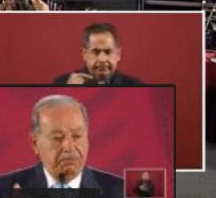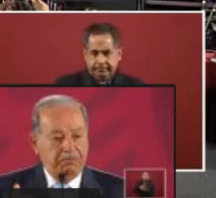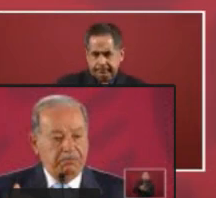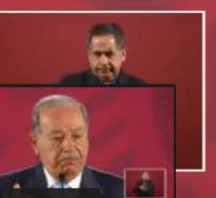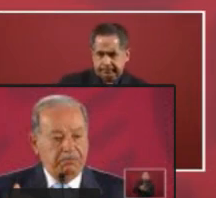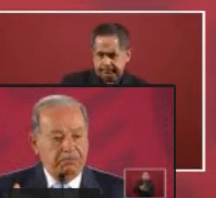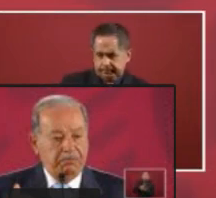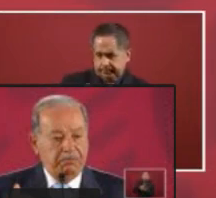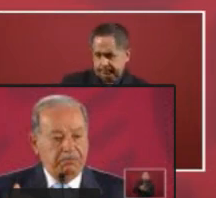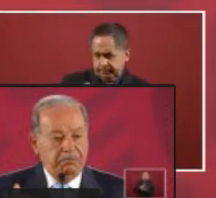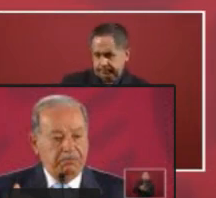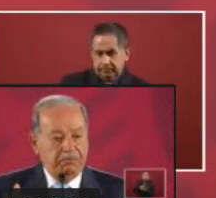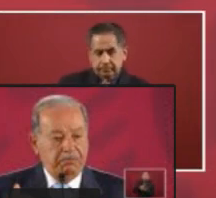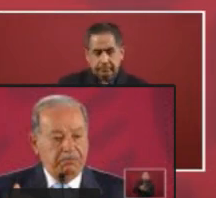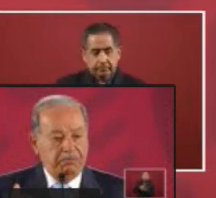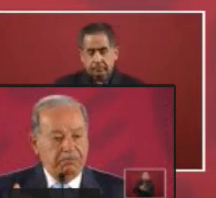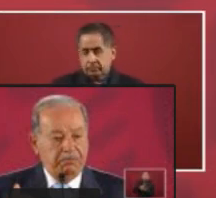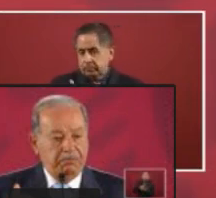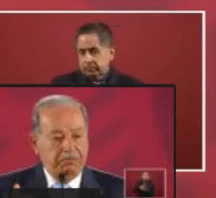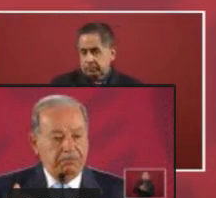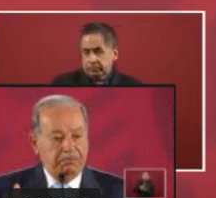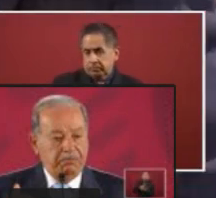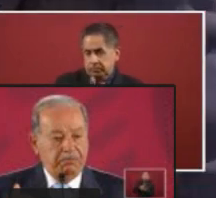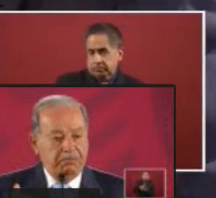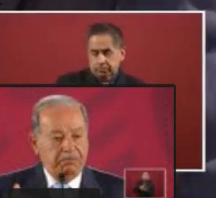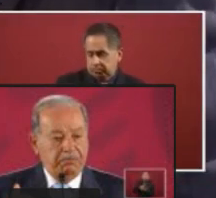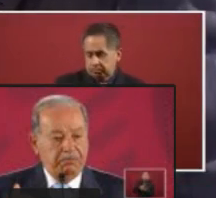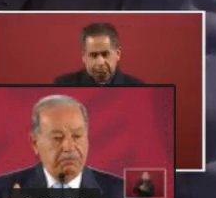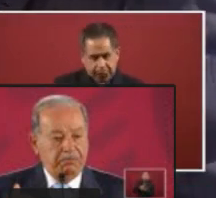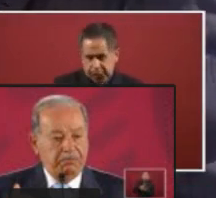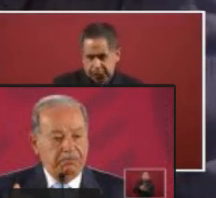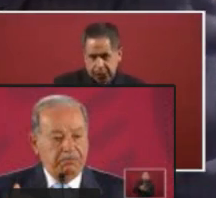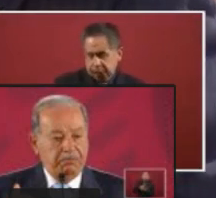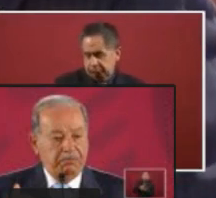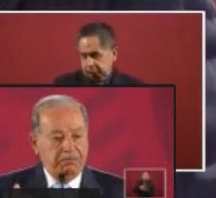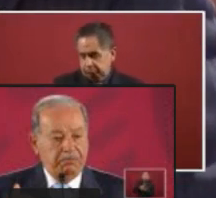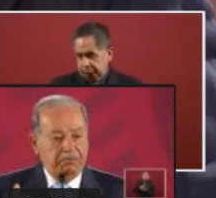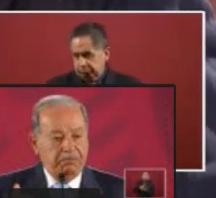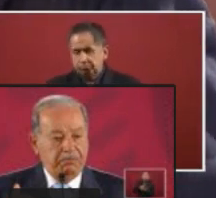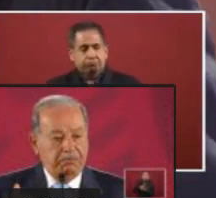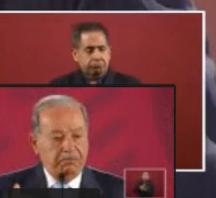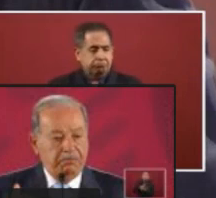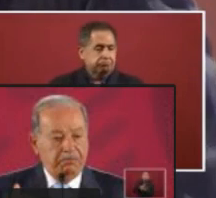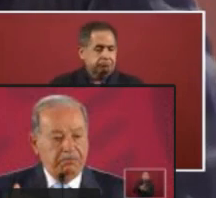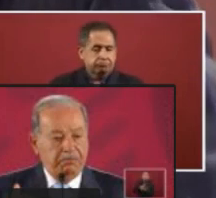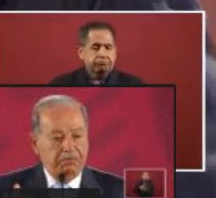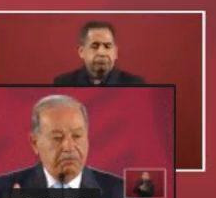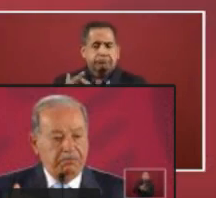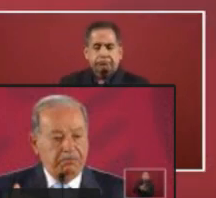the gas duct that is marine, where it clearly has